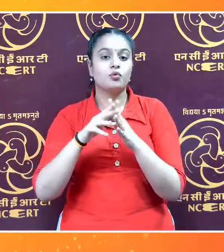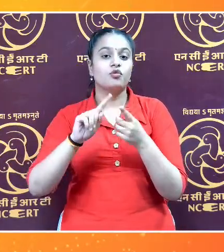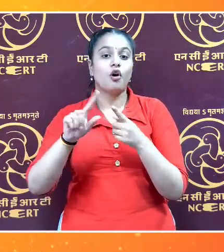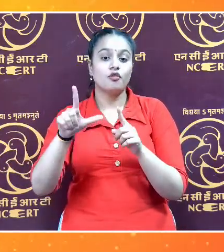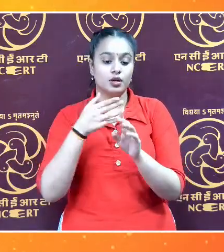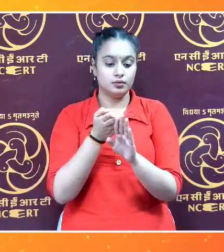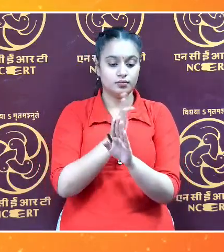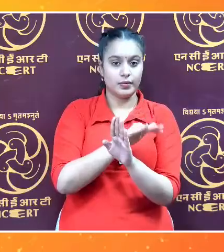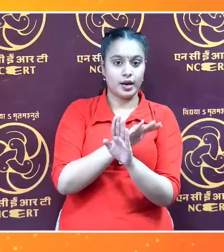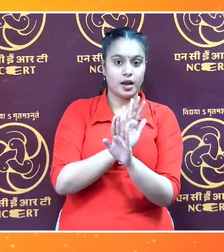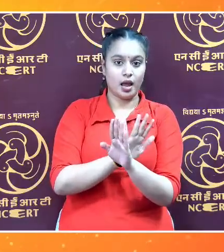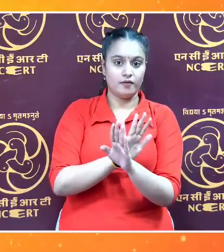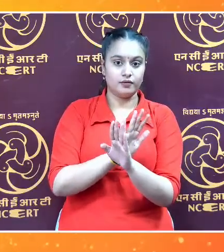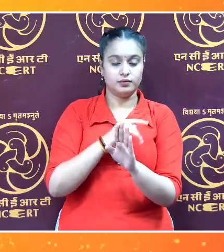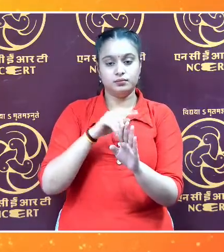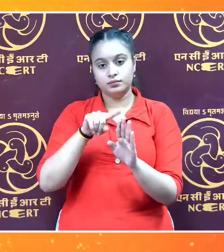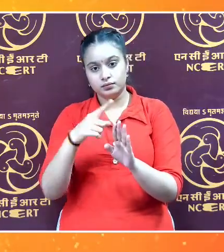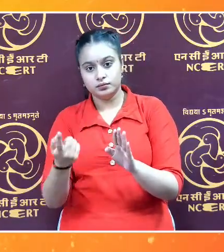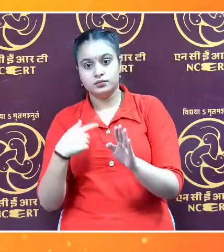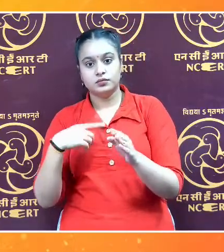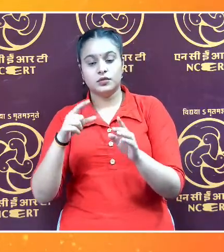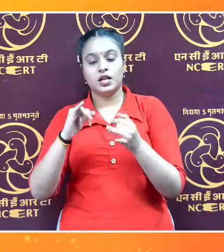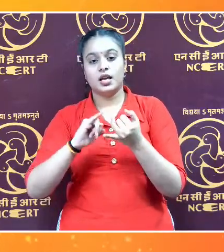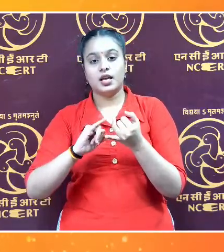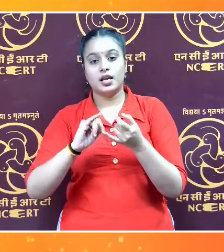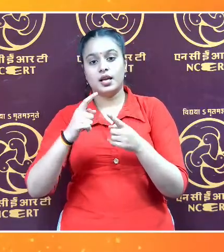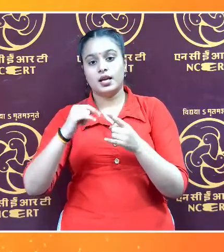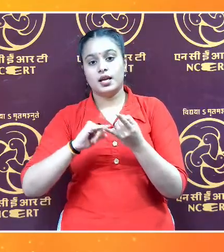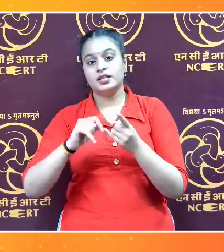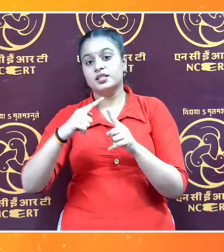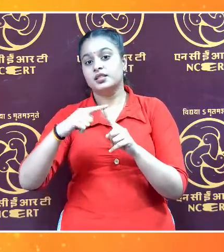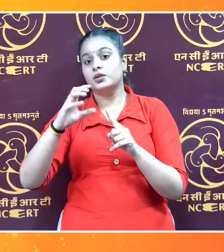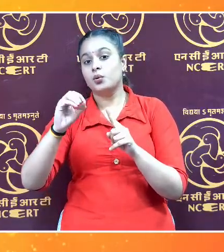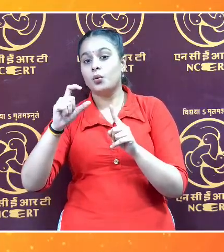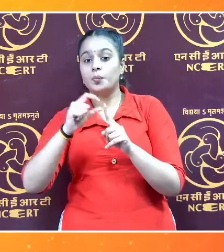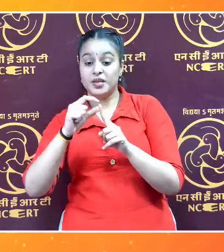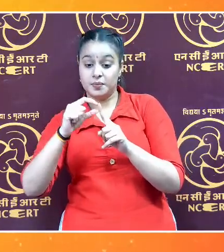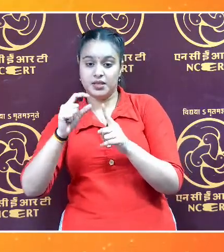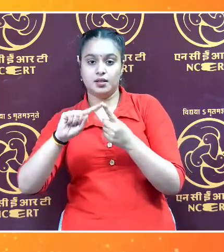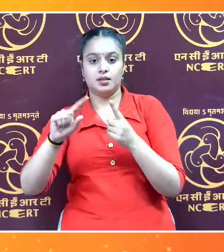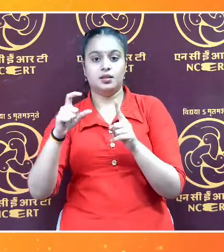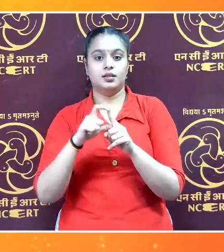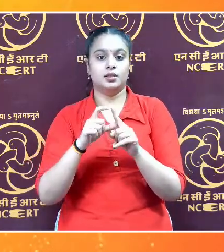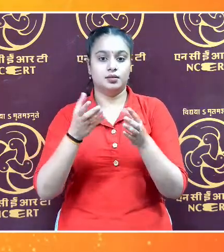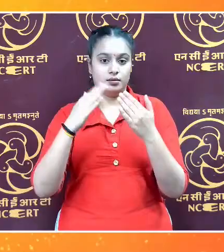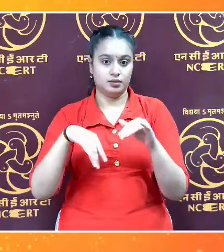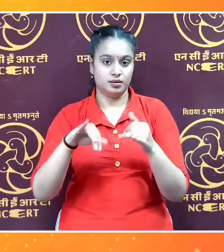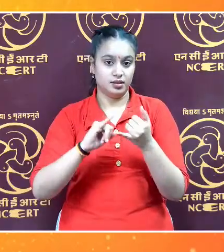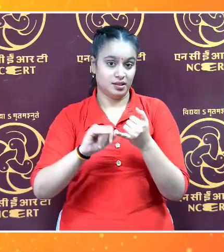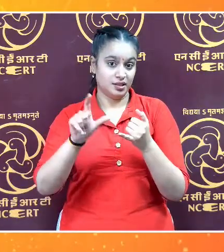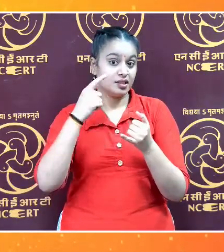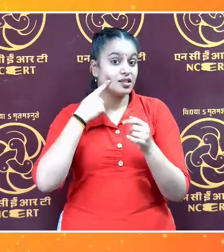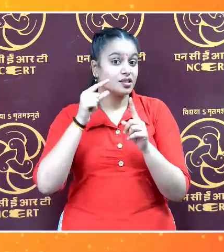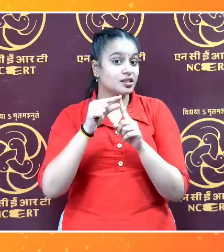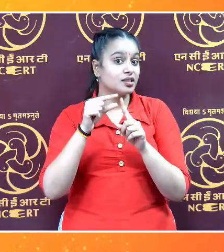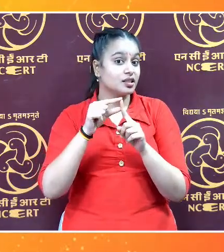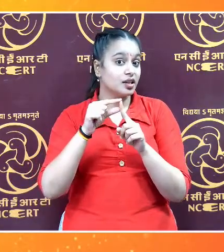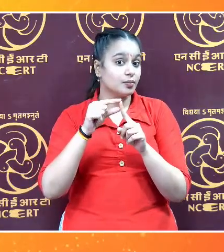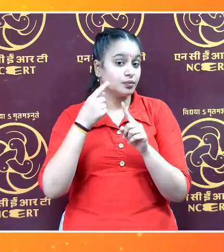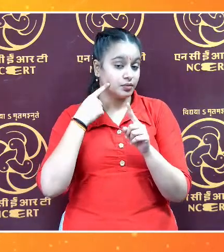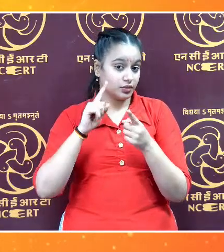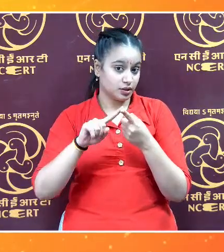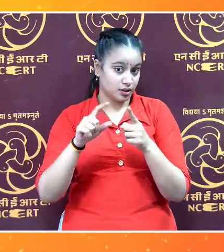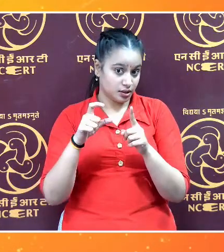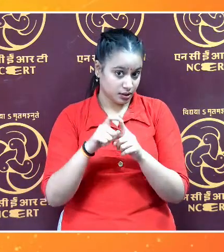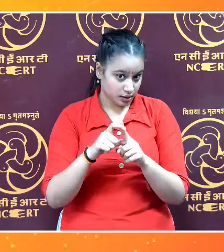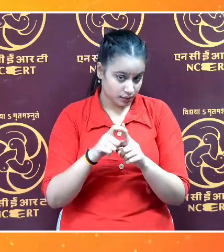Yes. Okay. So you will write stopped. Got it? So we have slipped. Slip. I slipped. before P. Yes. So I is there, that's